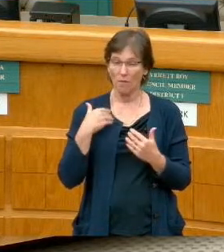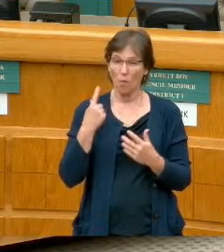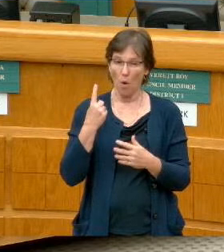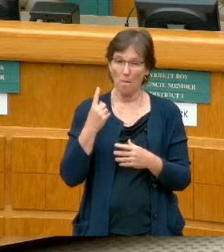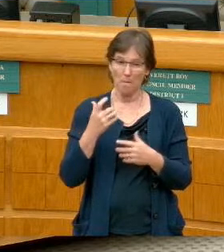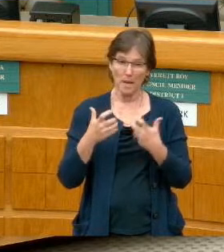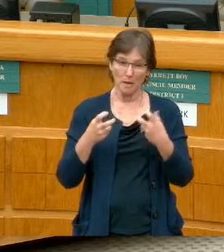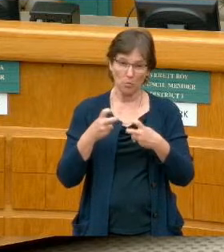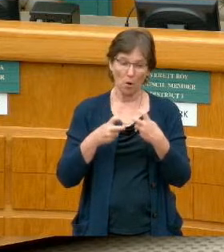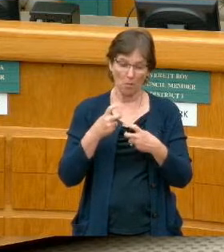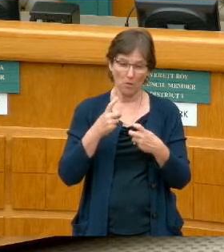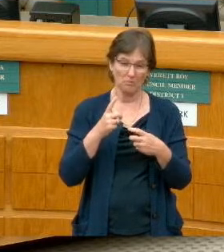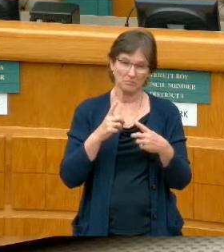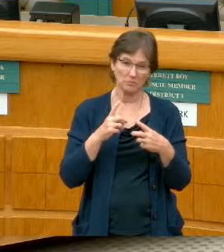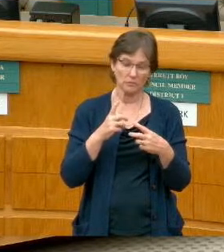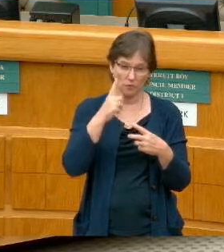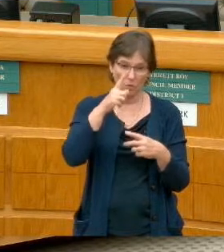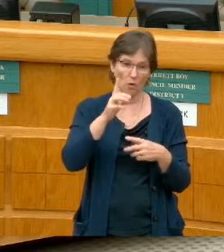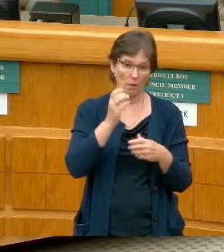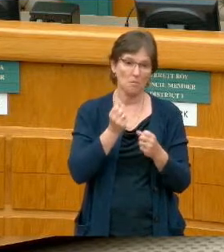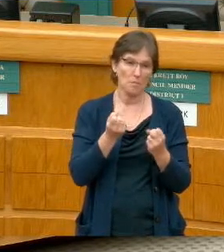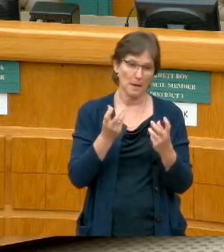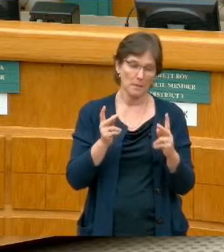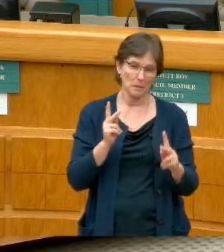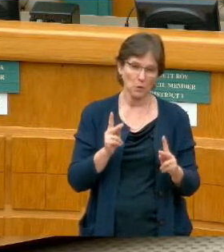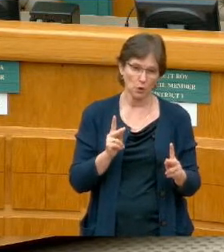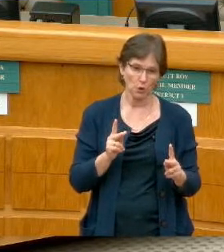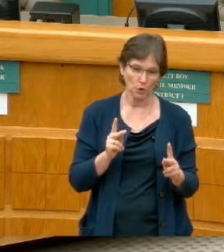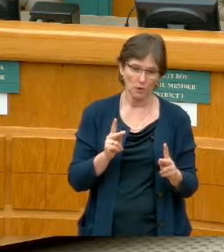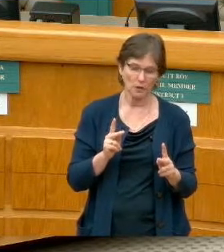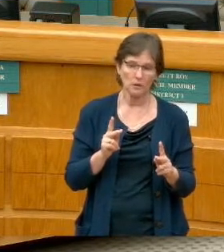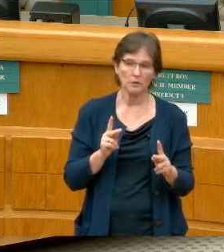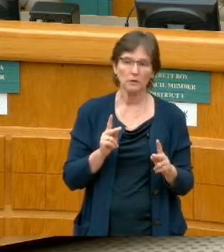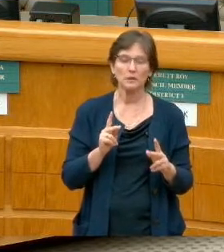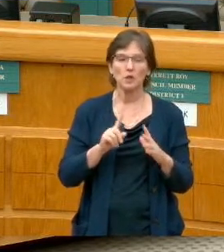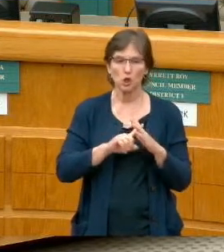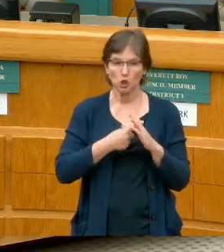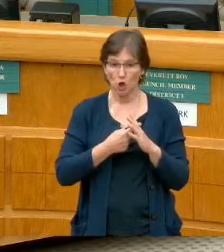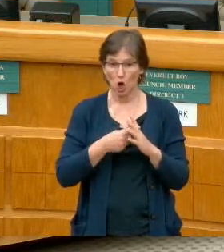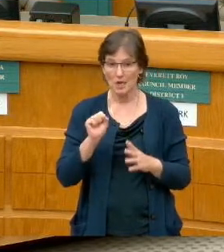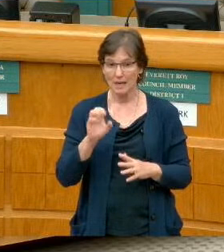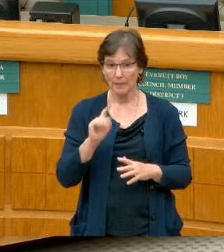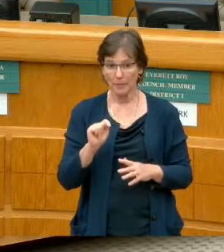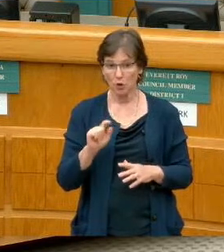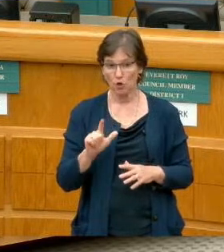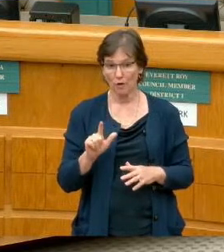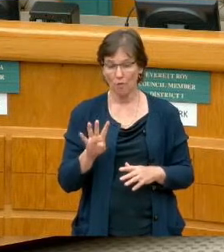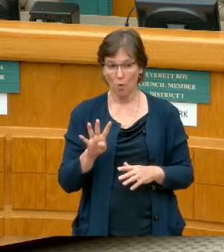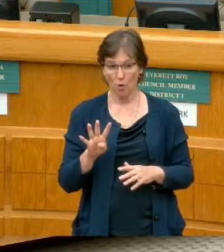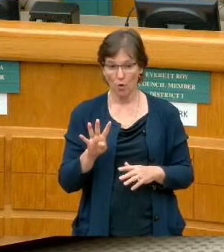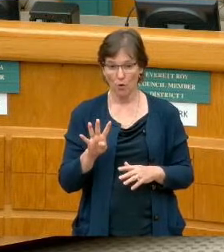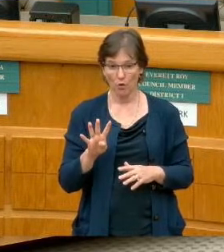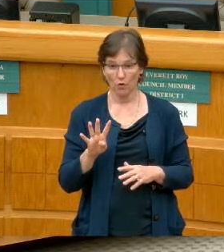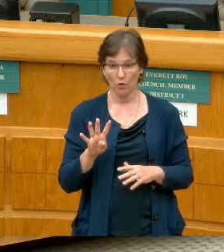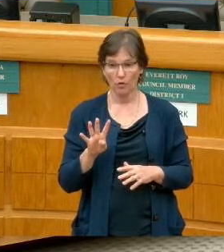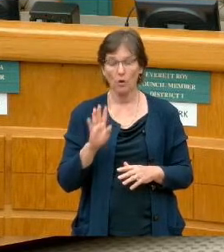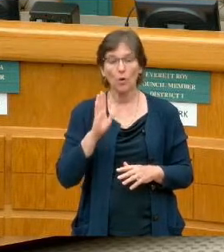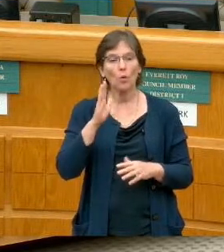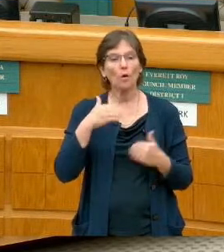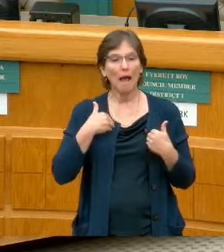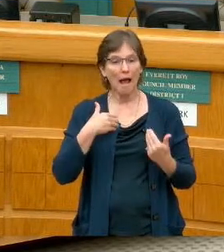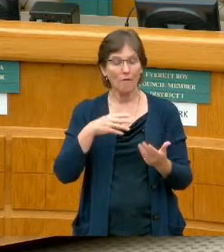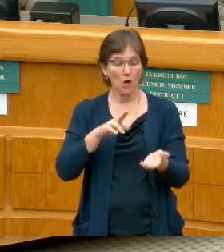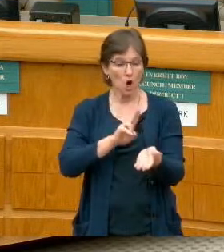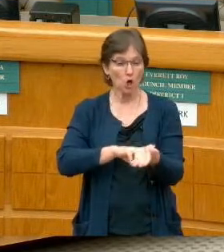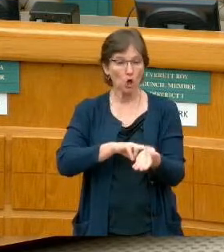people, but beginning Thursday the 24th, nursing homes, state-supported living